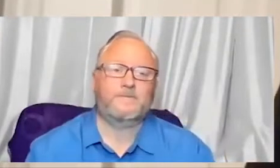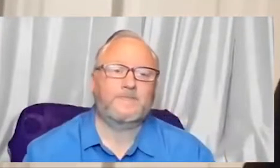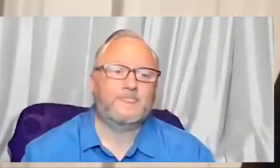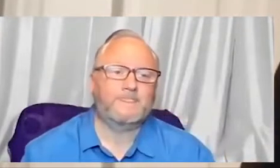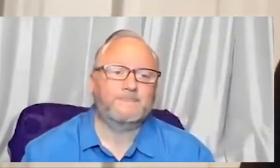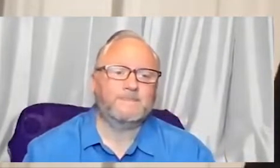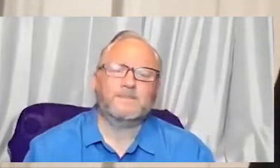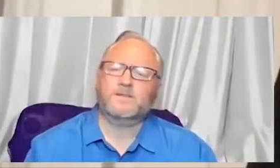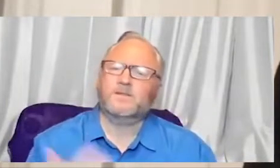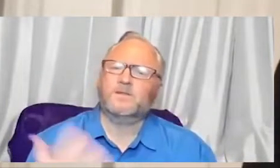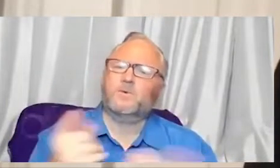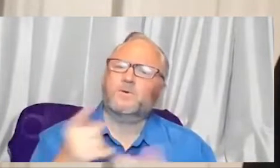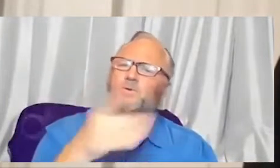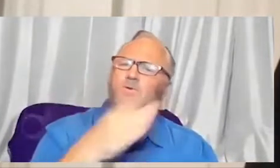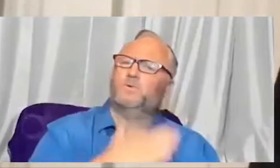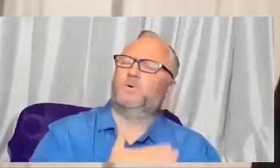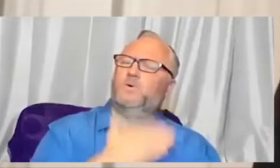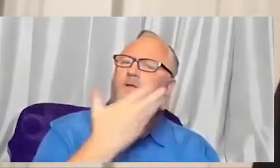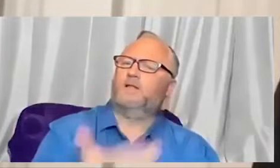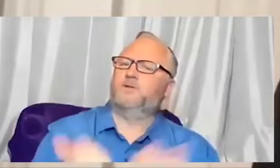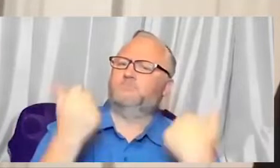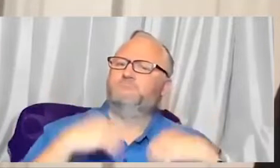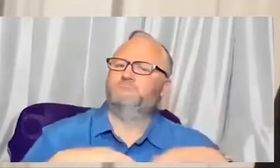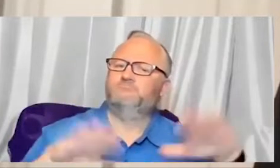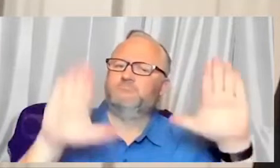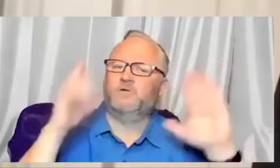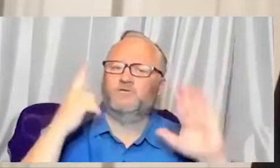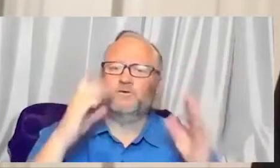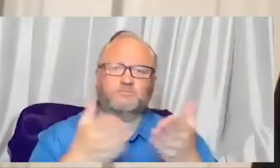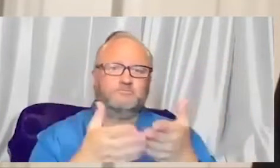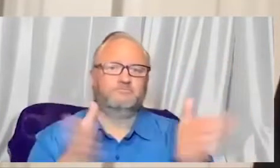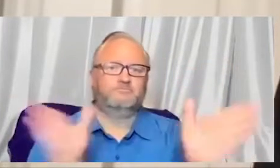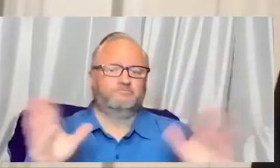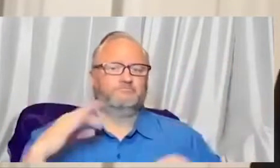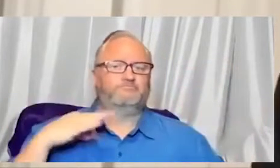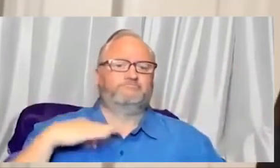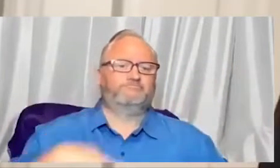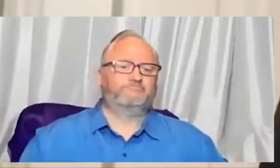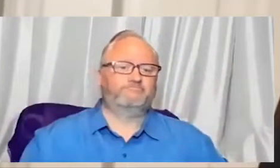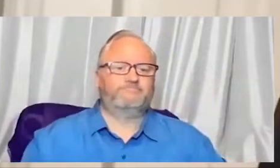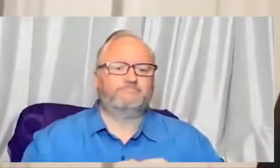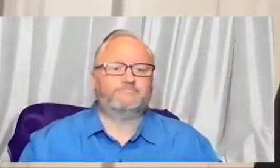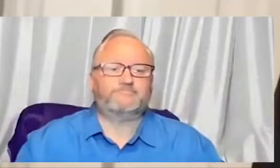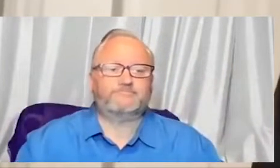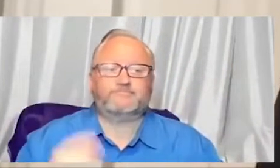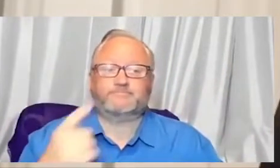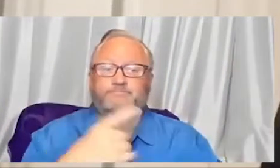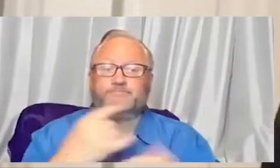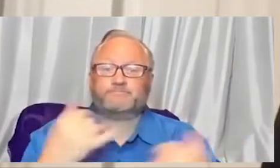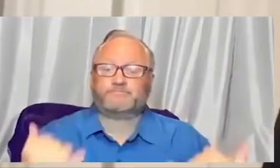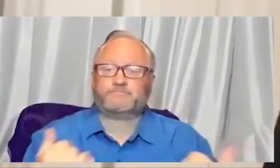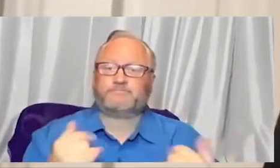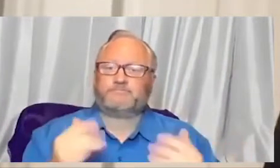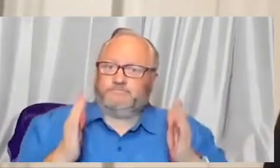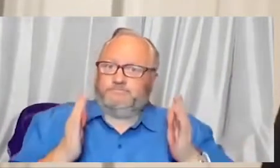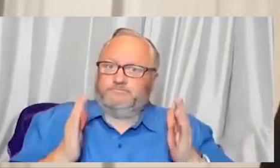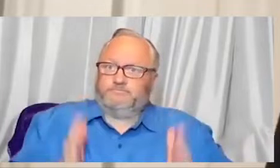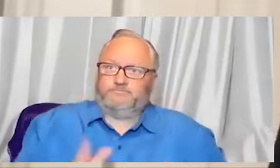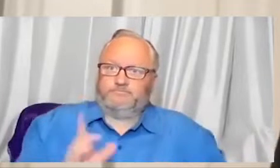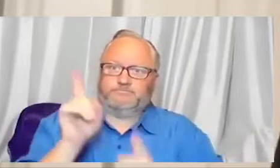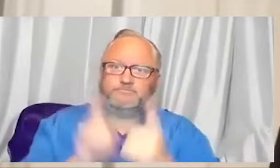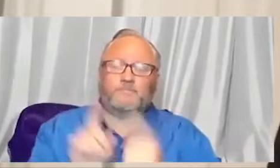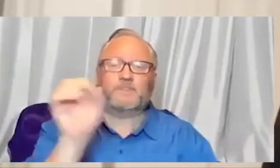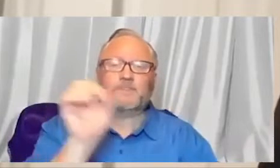What are you willing to surrender for the greater good? Today, in person in San Diego,